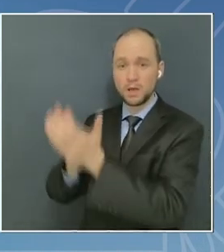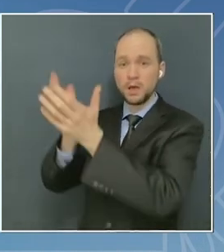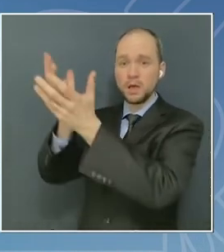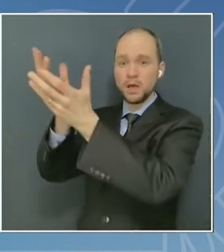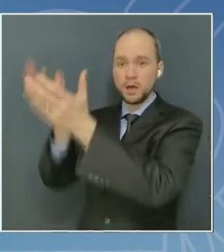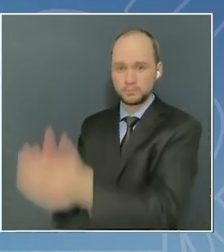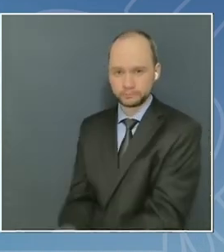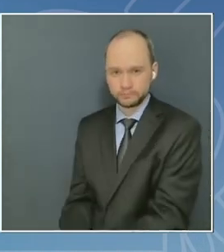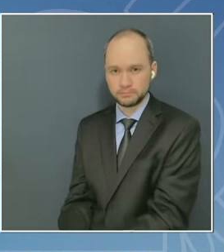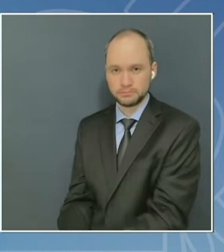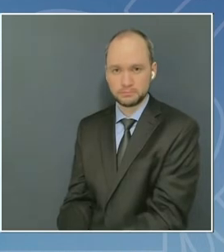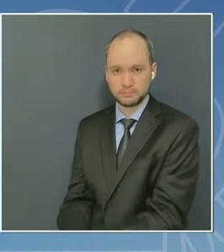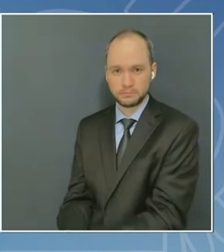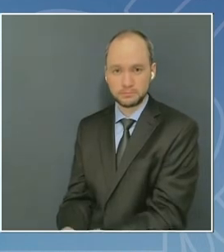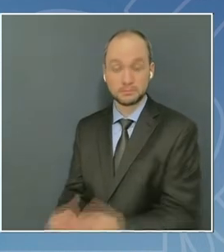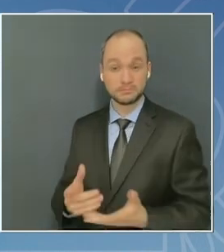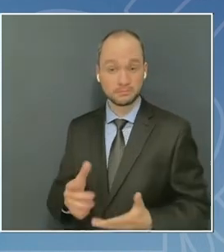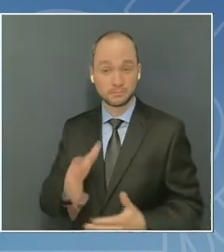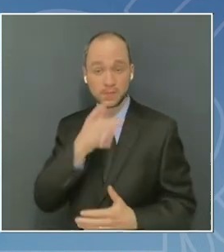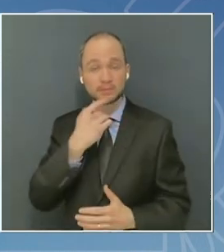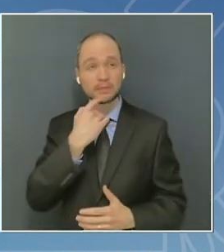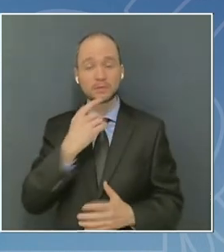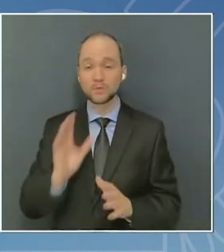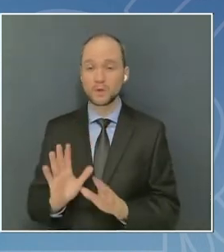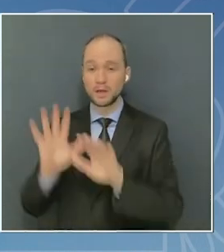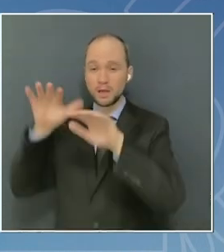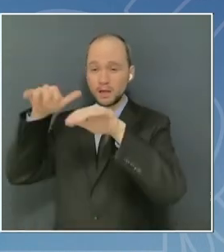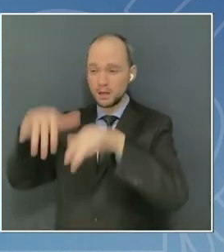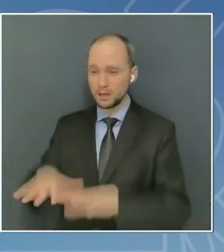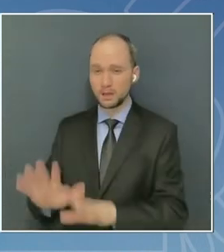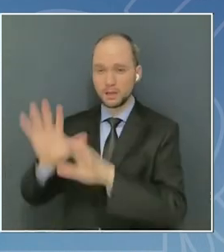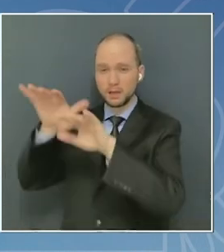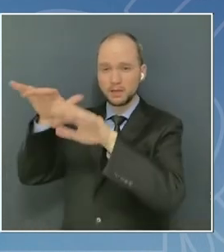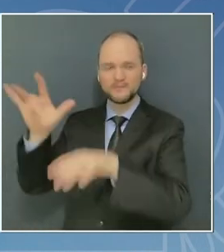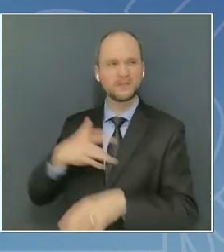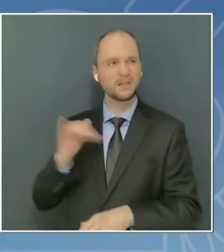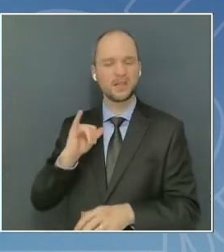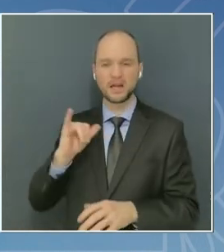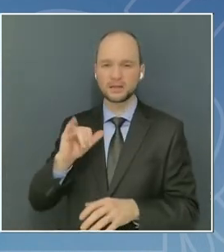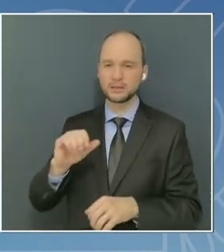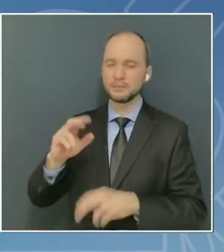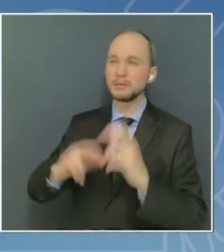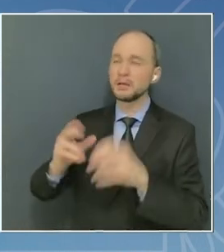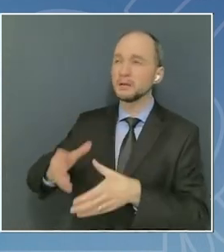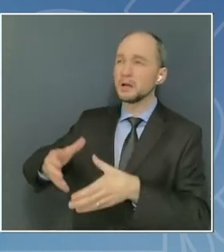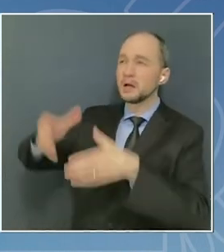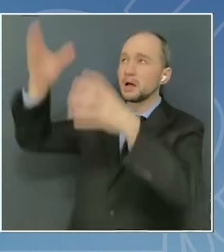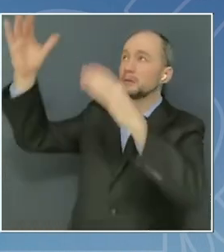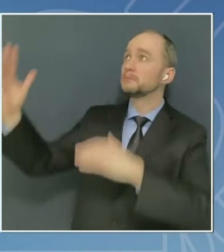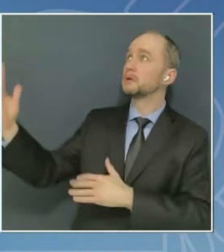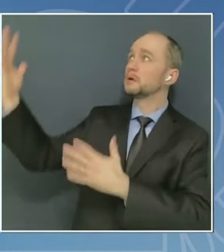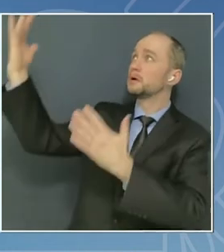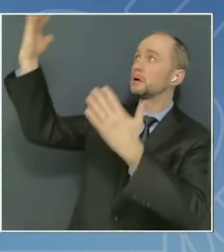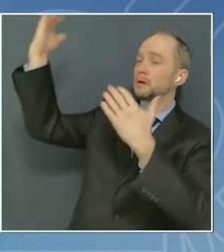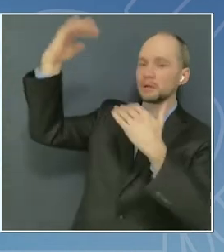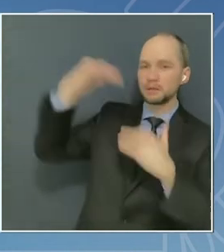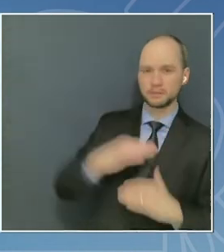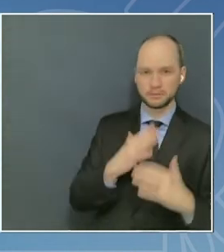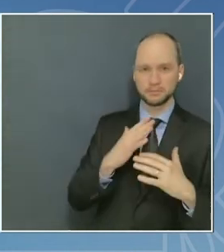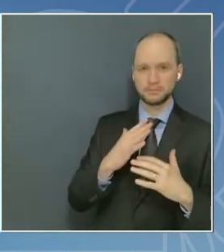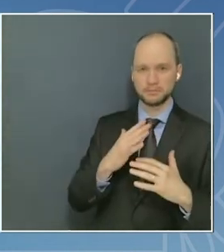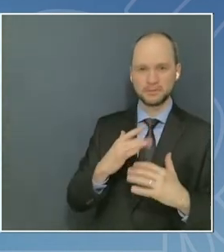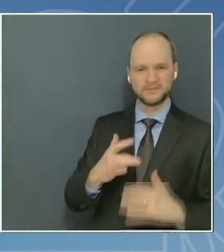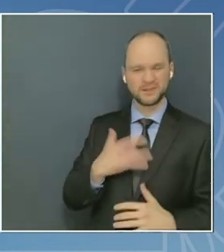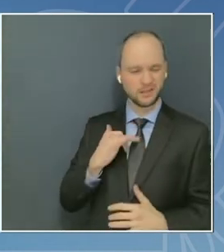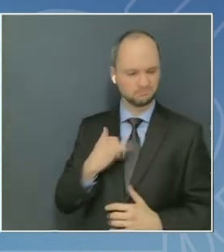like skyscrapers. You feel like an ant with Mother Nature. And also, in another stroke of luck, a